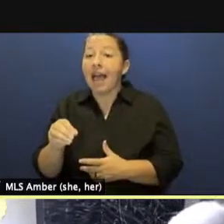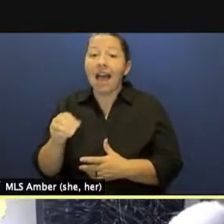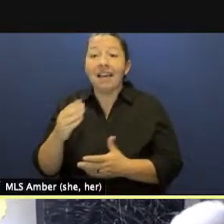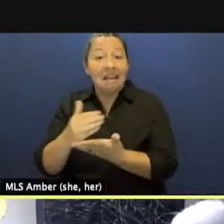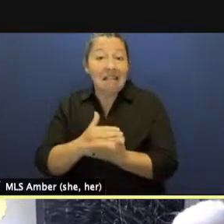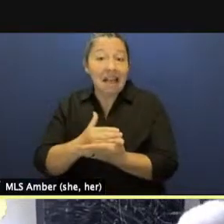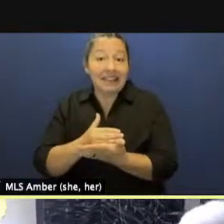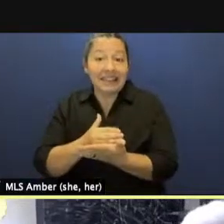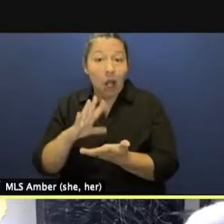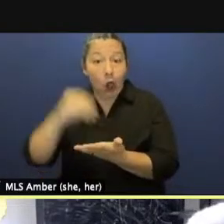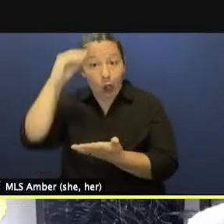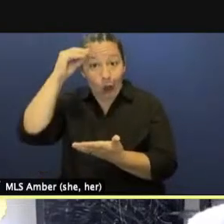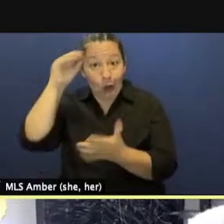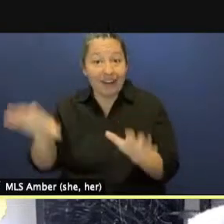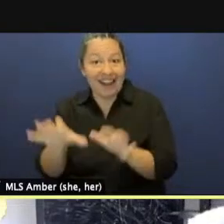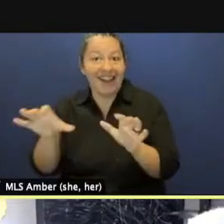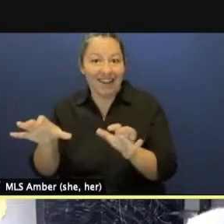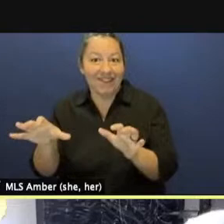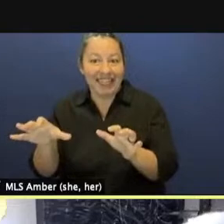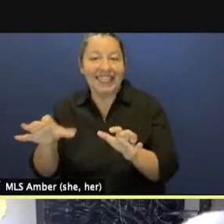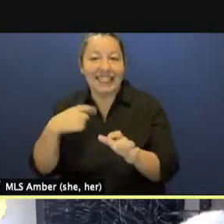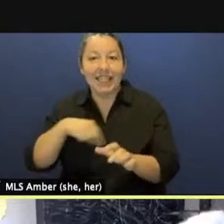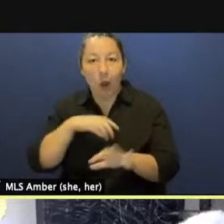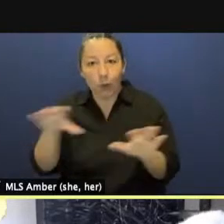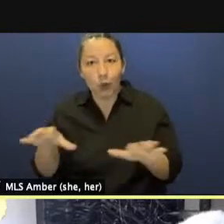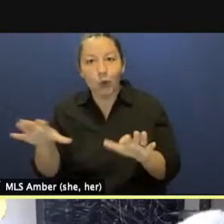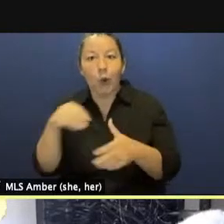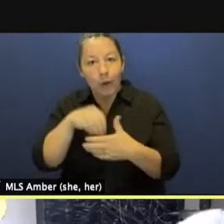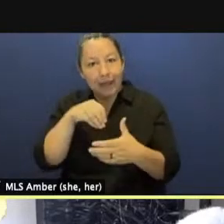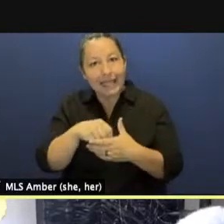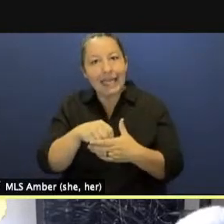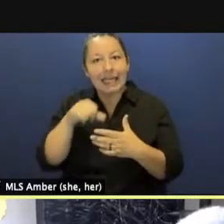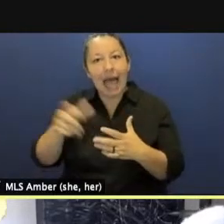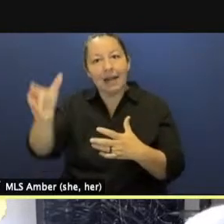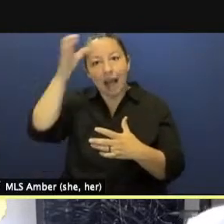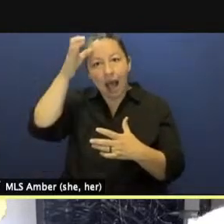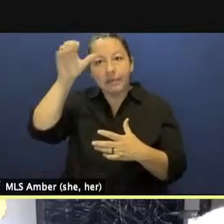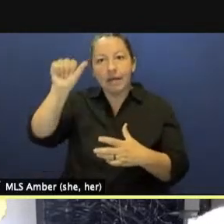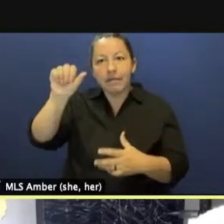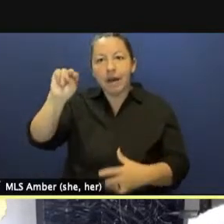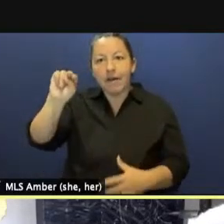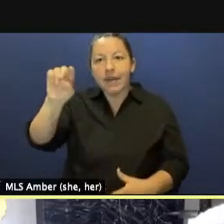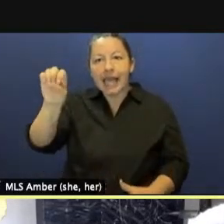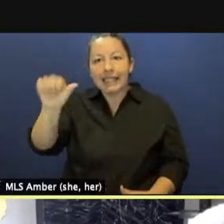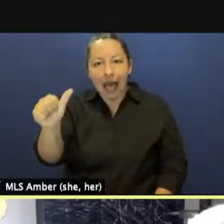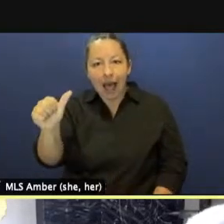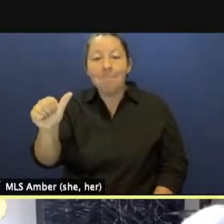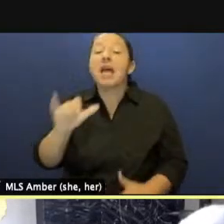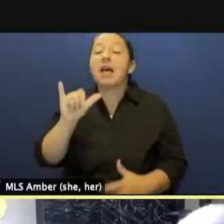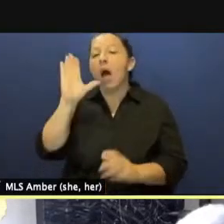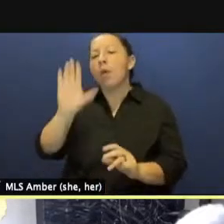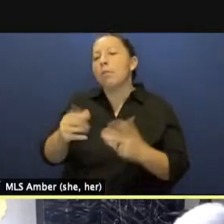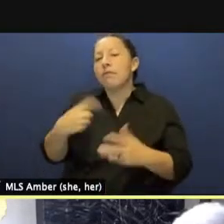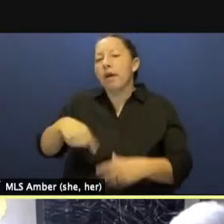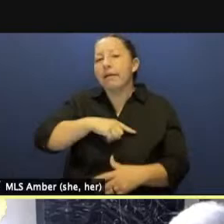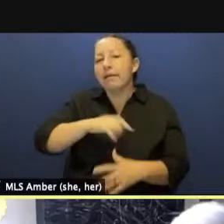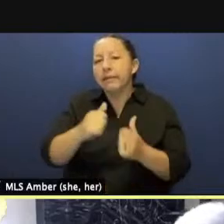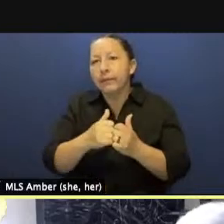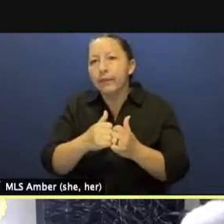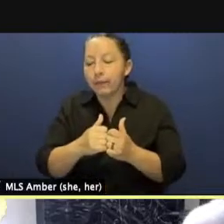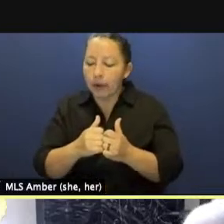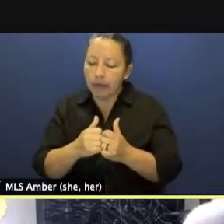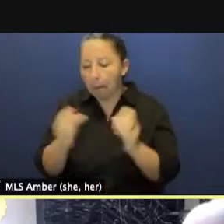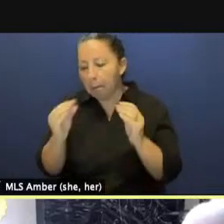learned activities that we are doing within the concept of ANGSA that will provide us with